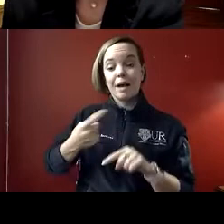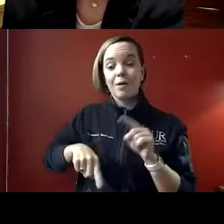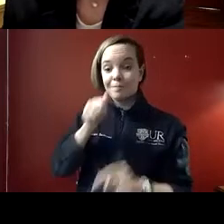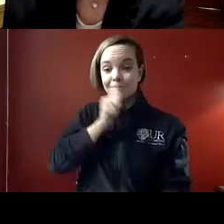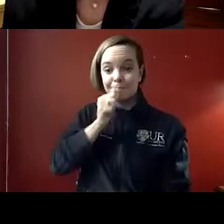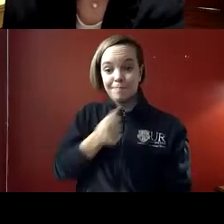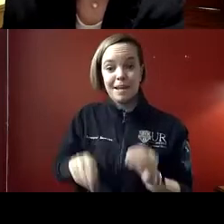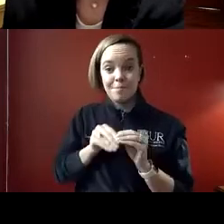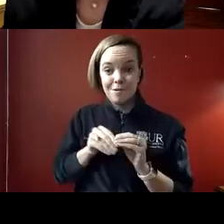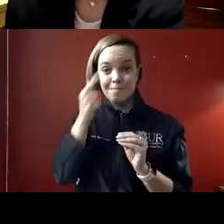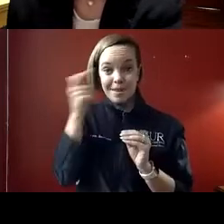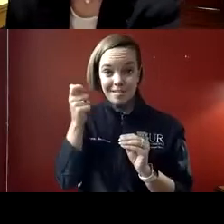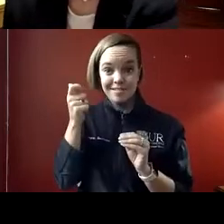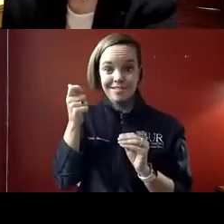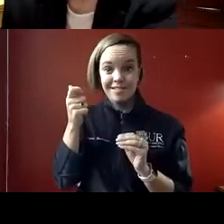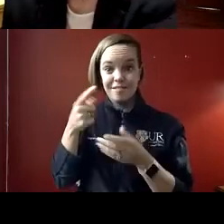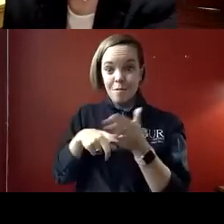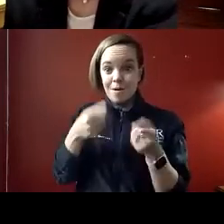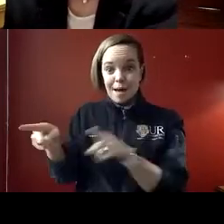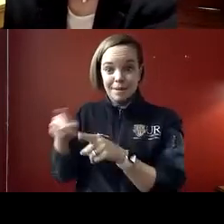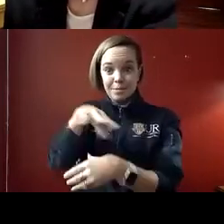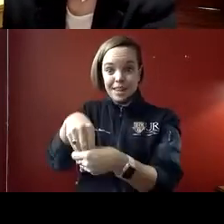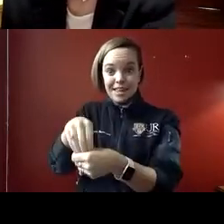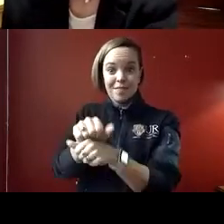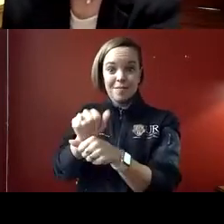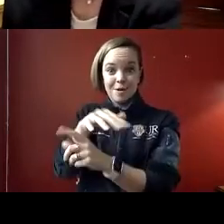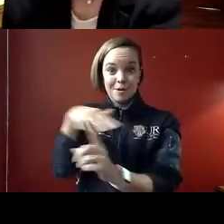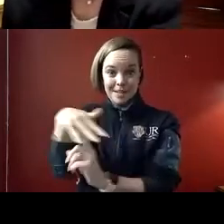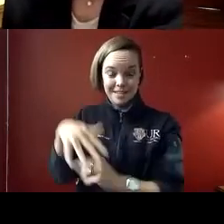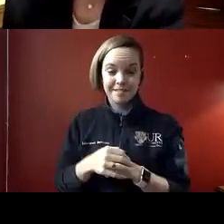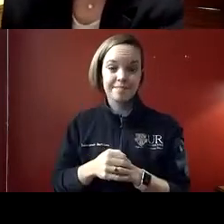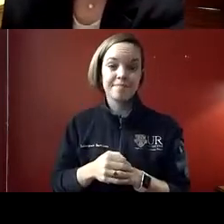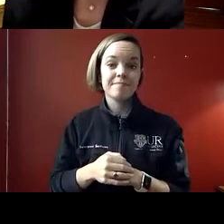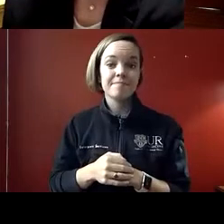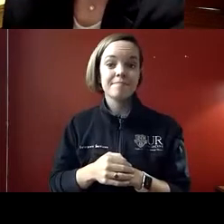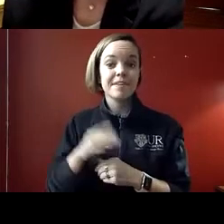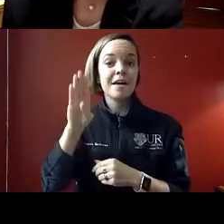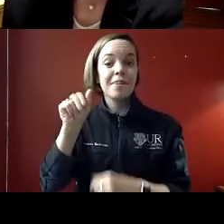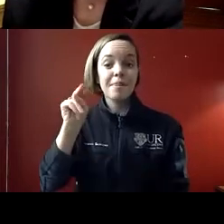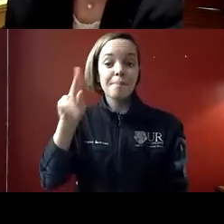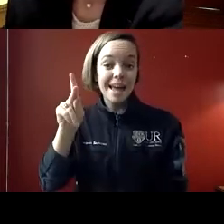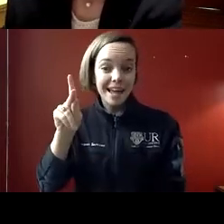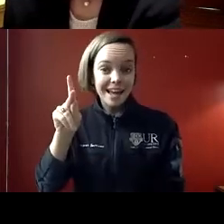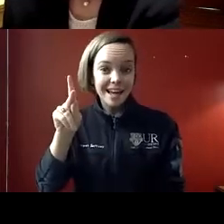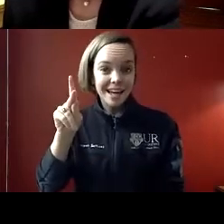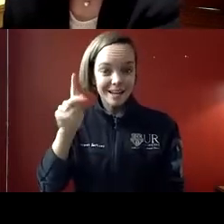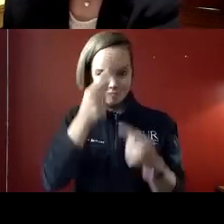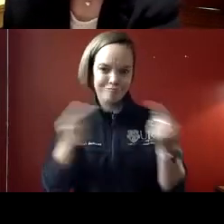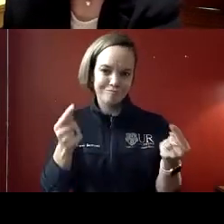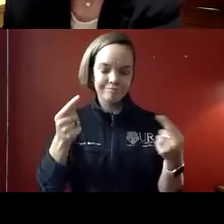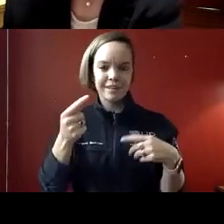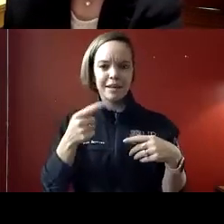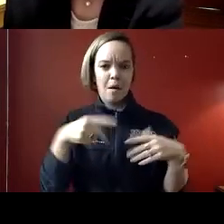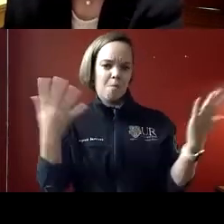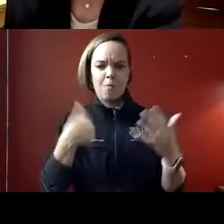of what was happening in the workplace. The bank's version was, we